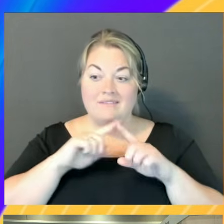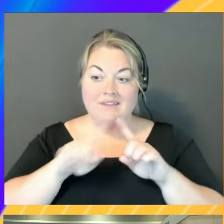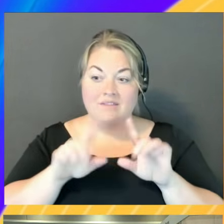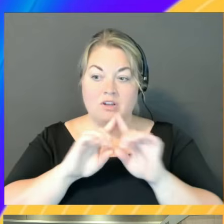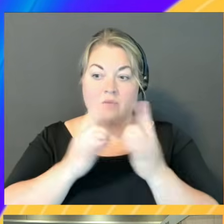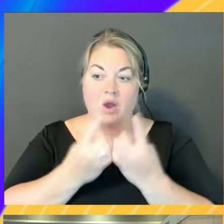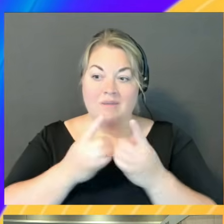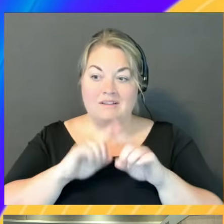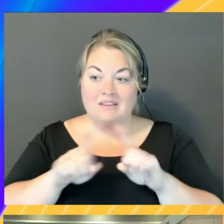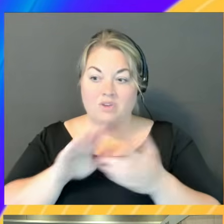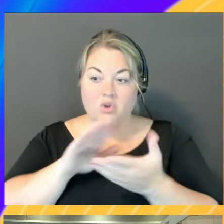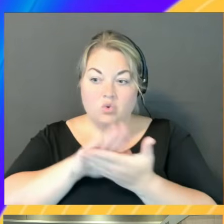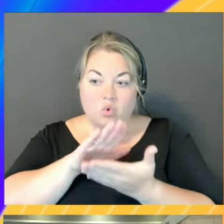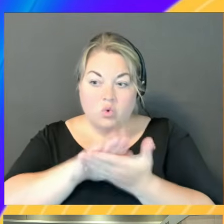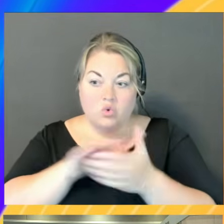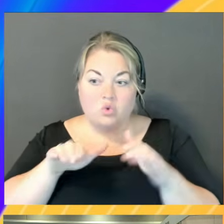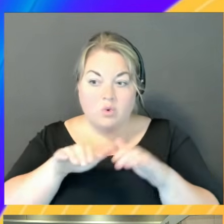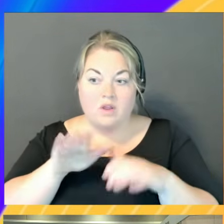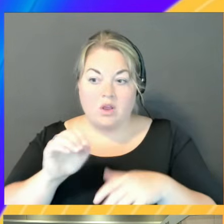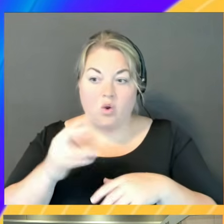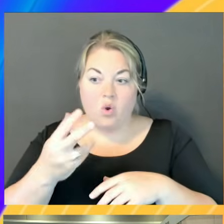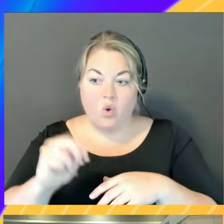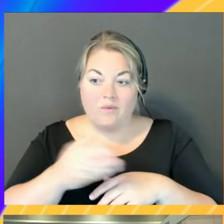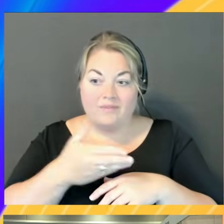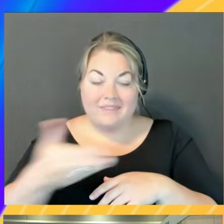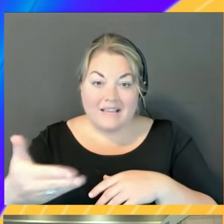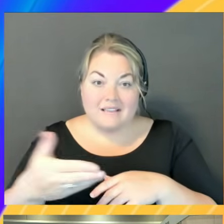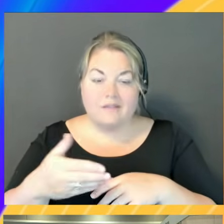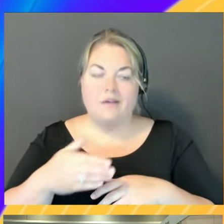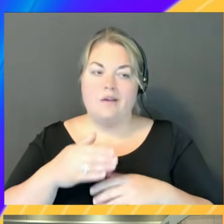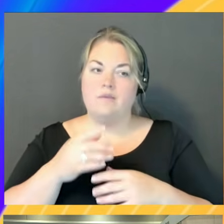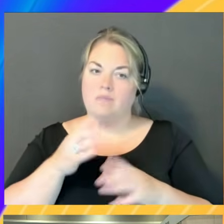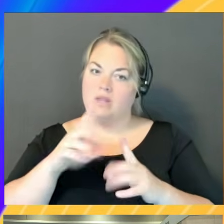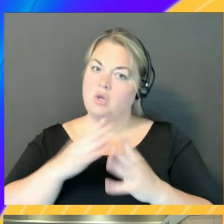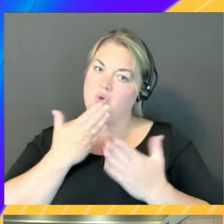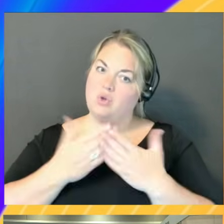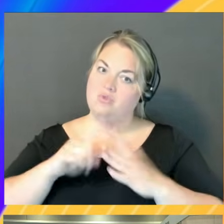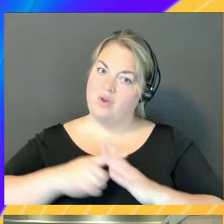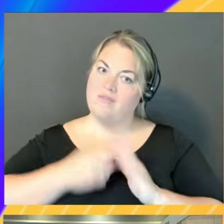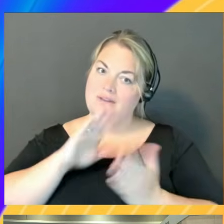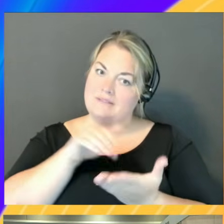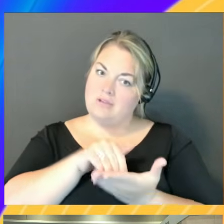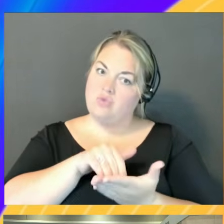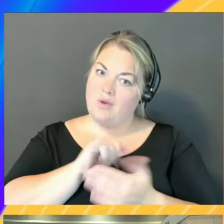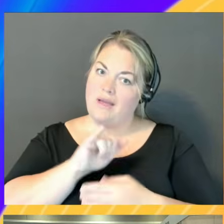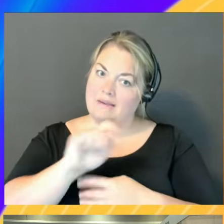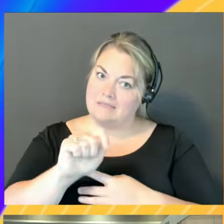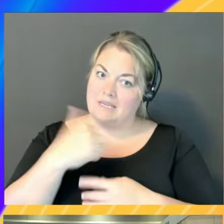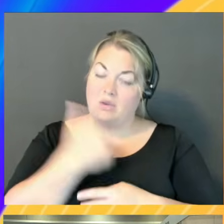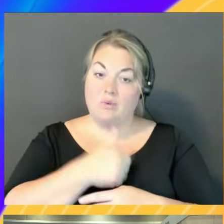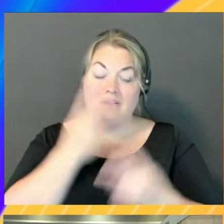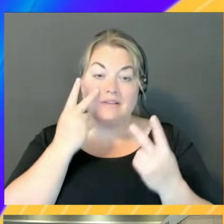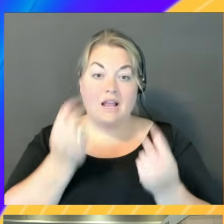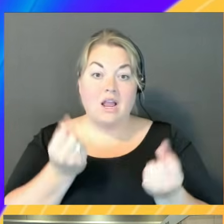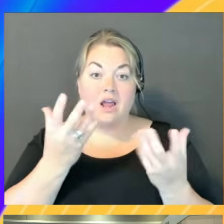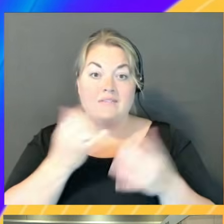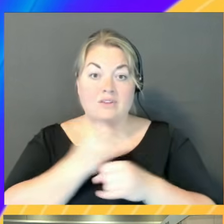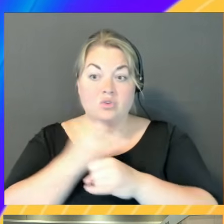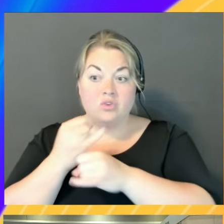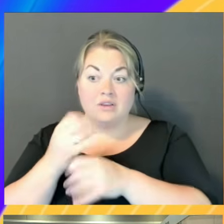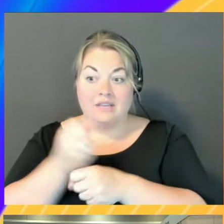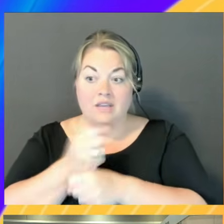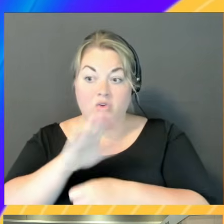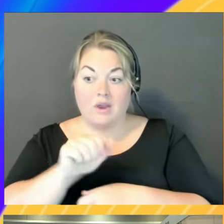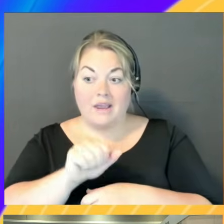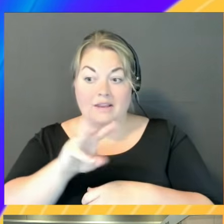thing, but in general, a good starting point is central IT, because what we see in a lot of institutions is, like, to get your AWS account, you go talk to